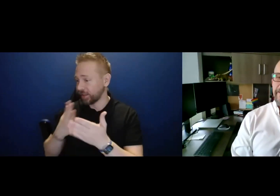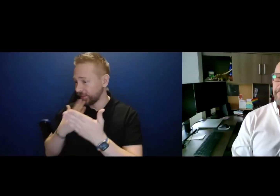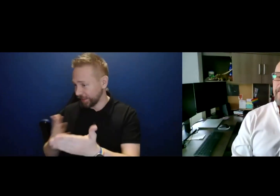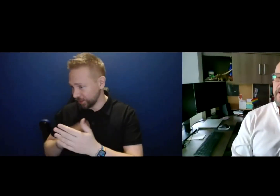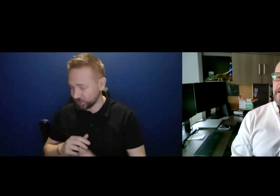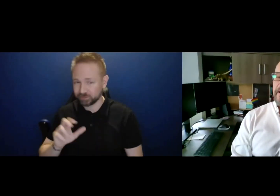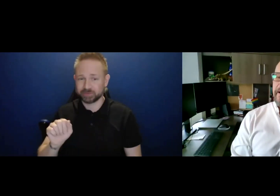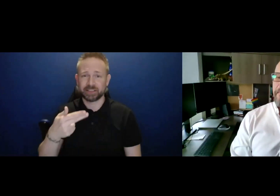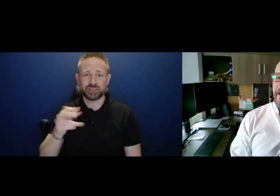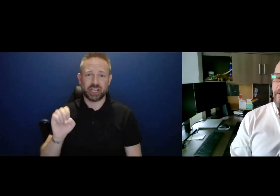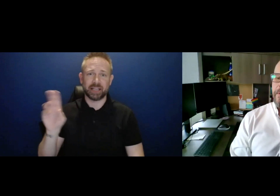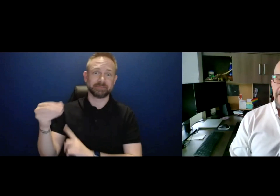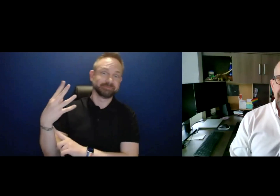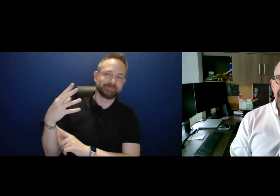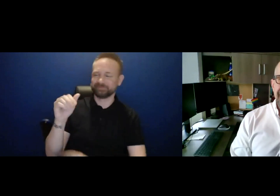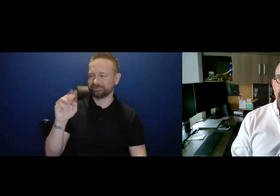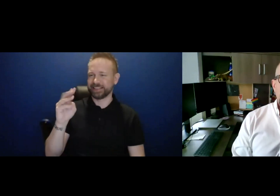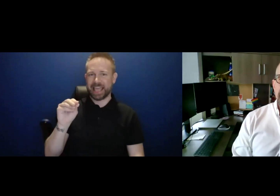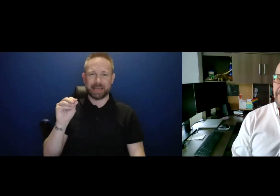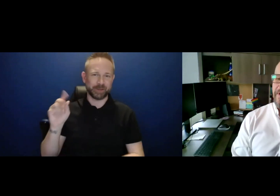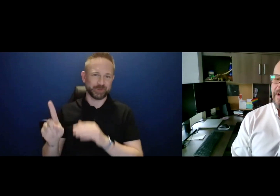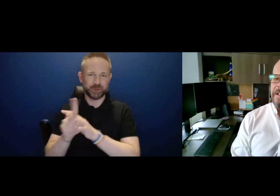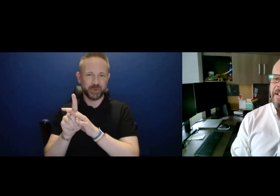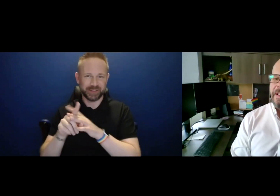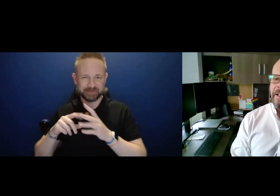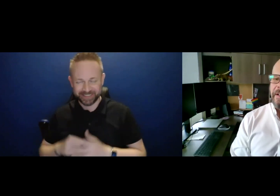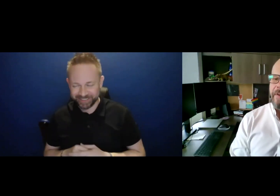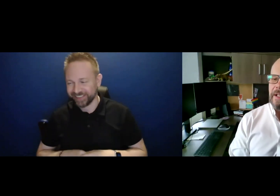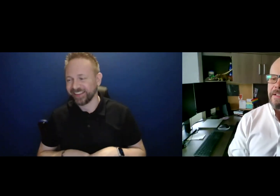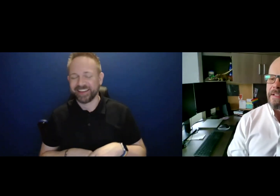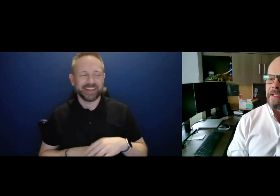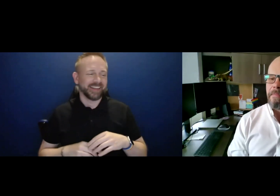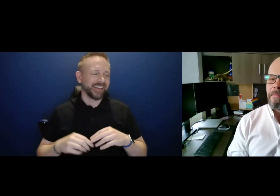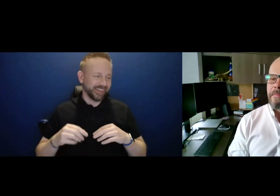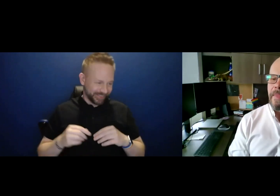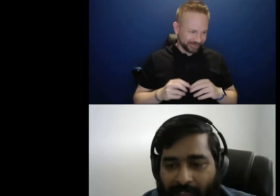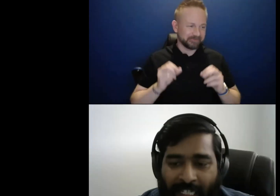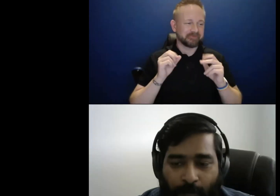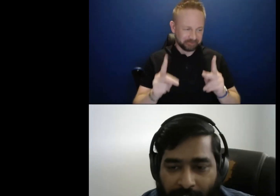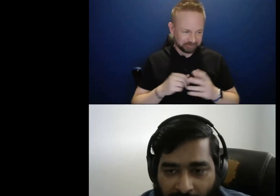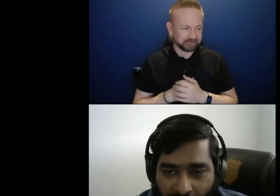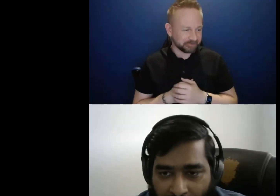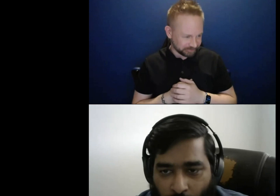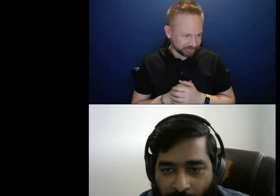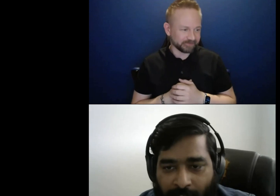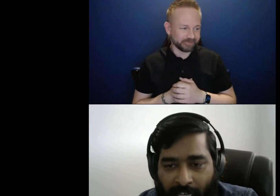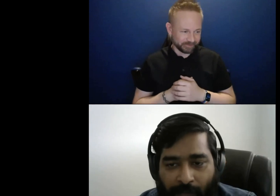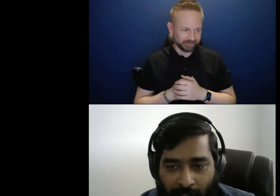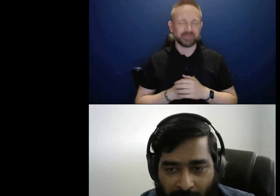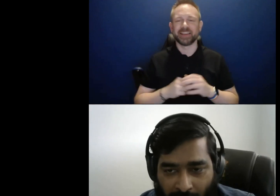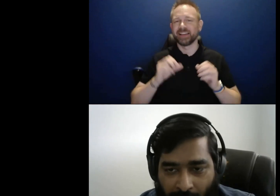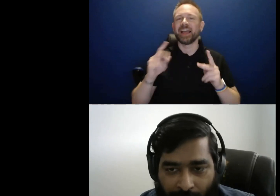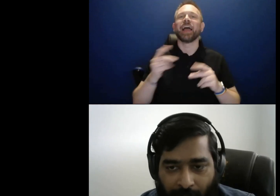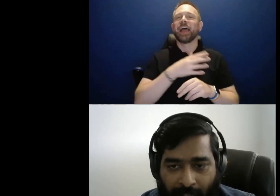call that. Um, I'm going to apologize, uh, in advance. Padmanaham. Since budget cut is one of the